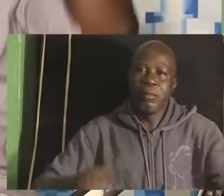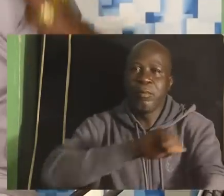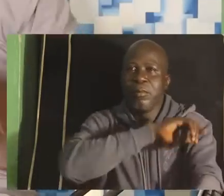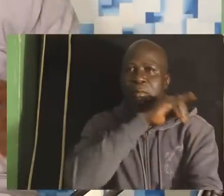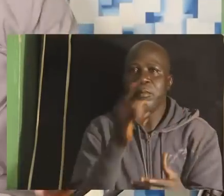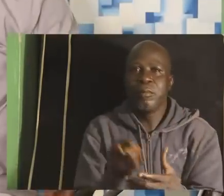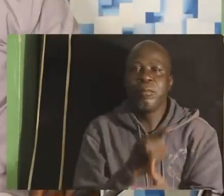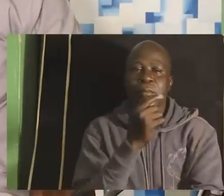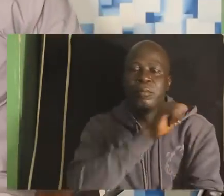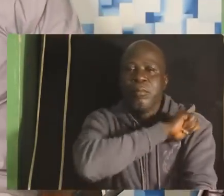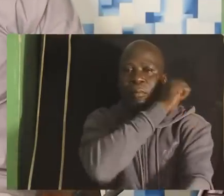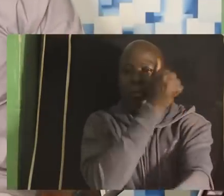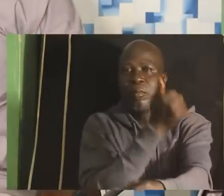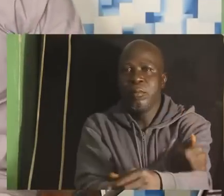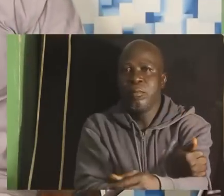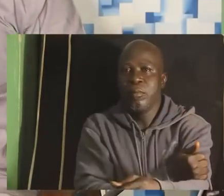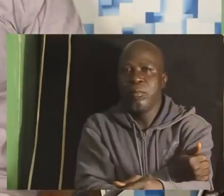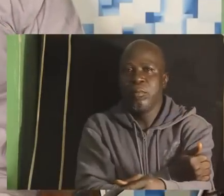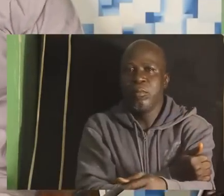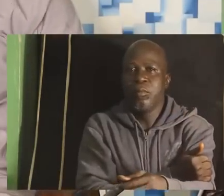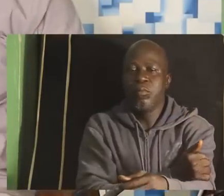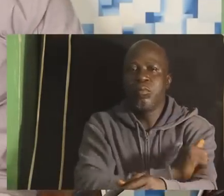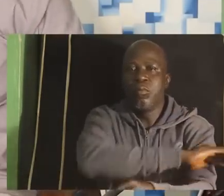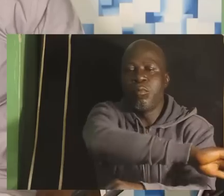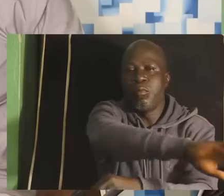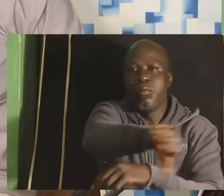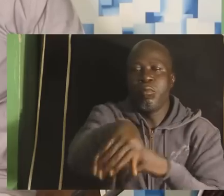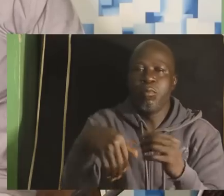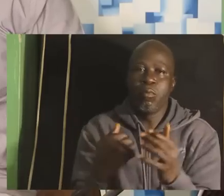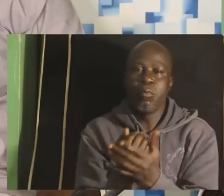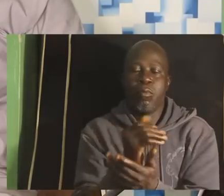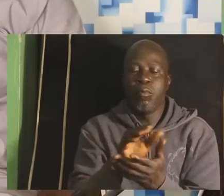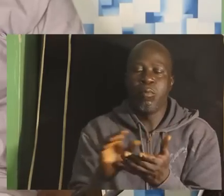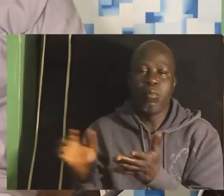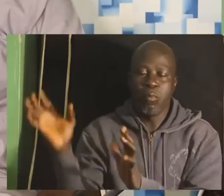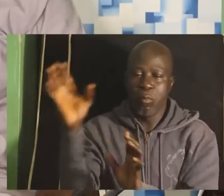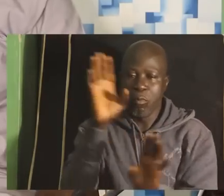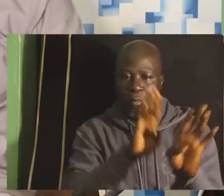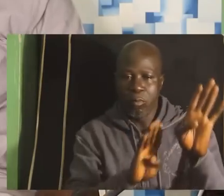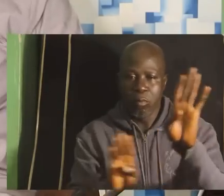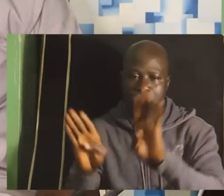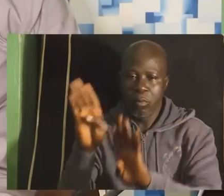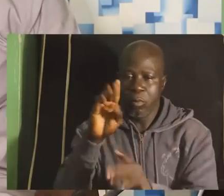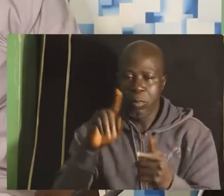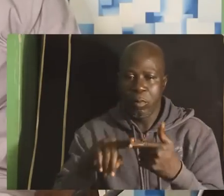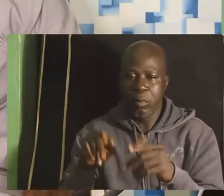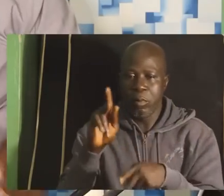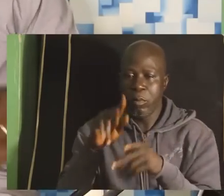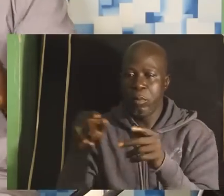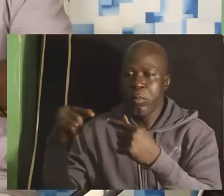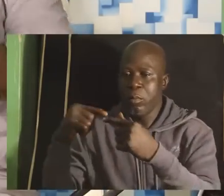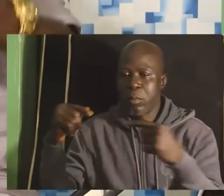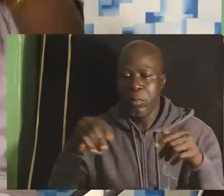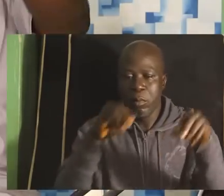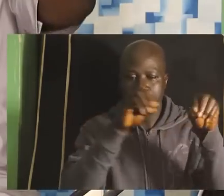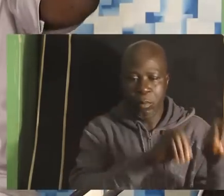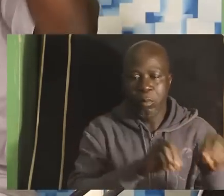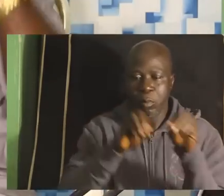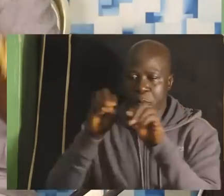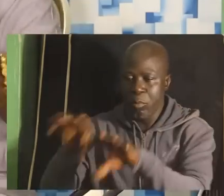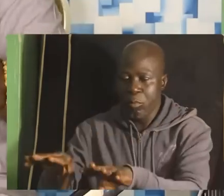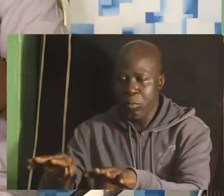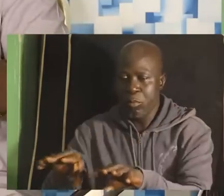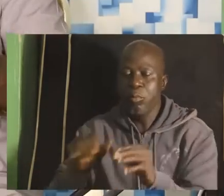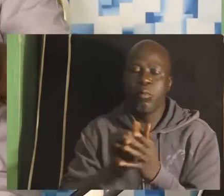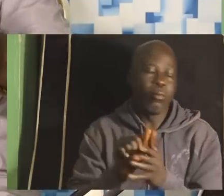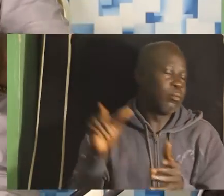akokore first authority gbogbo igbekun every captivity ti aye fi o si that the enemy puts you ego ase